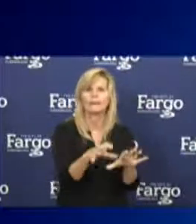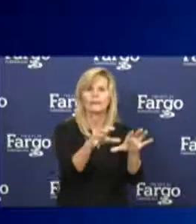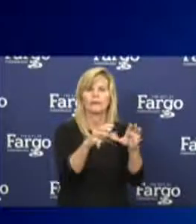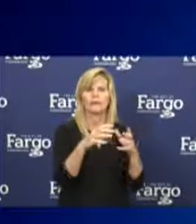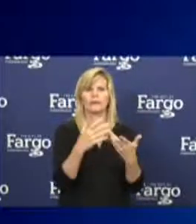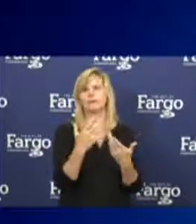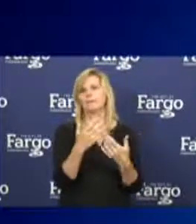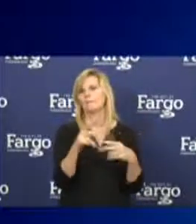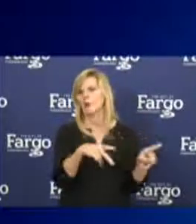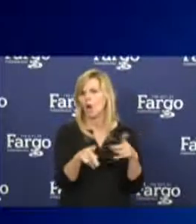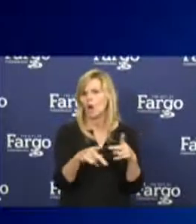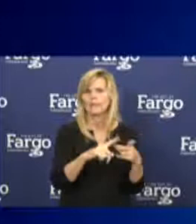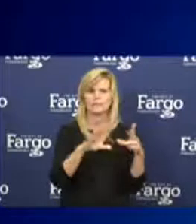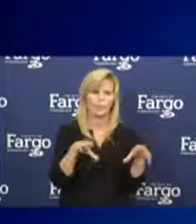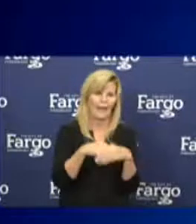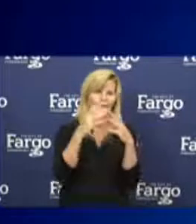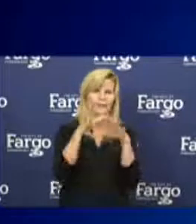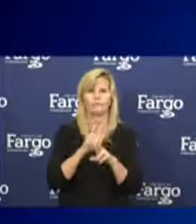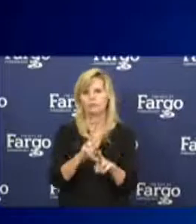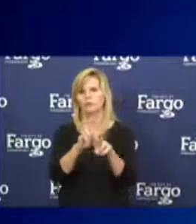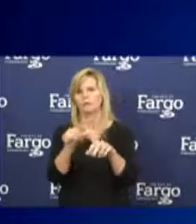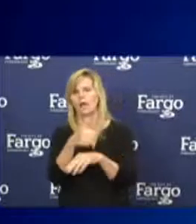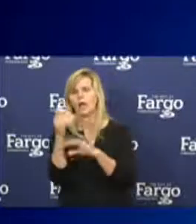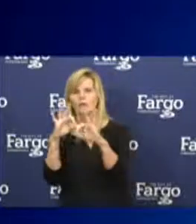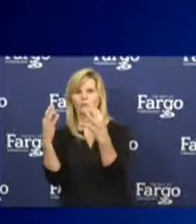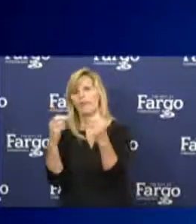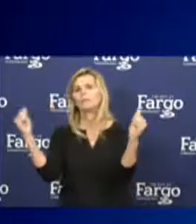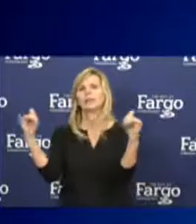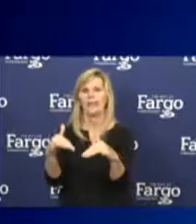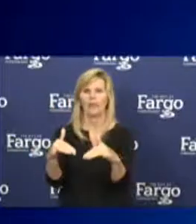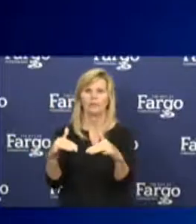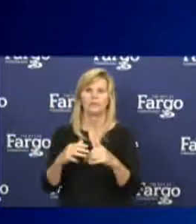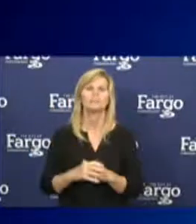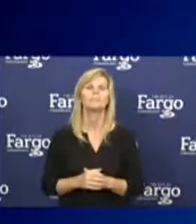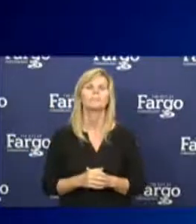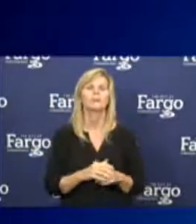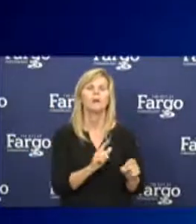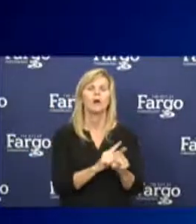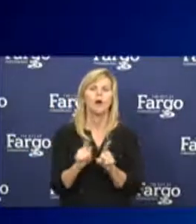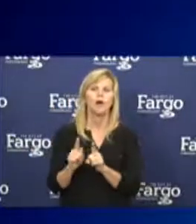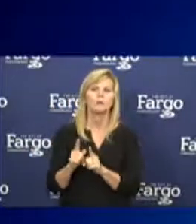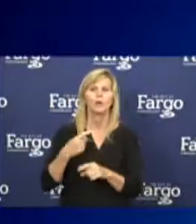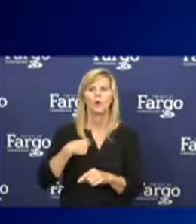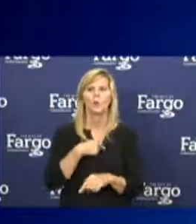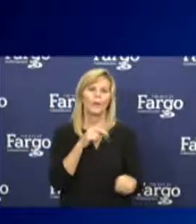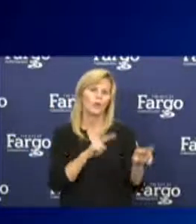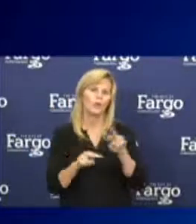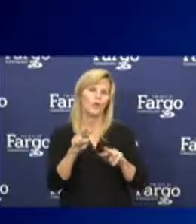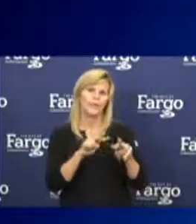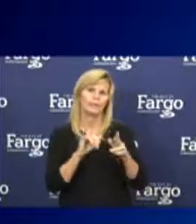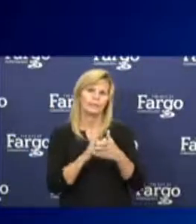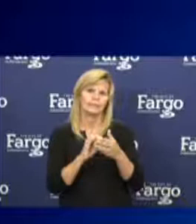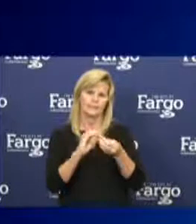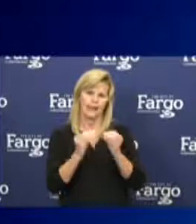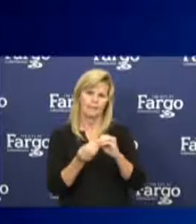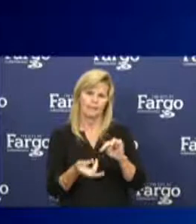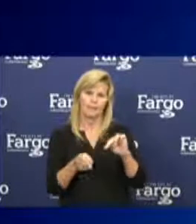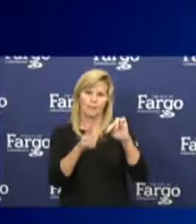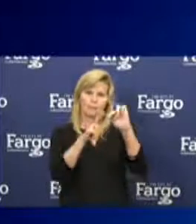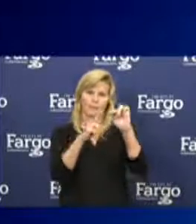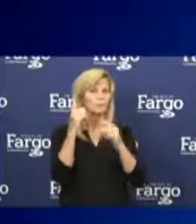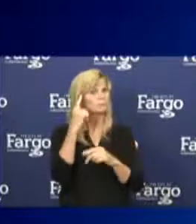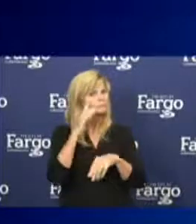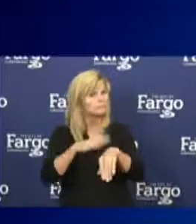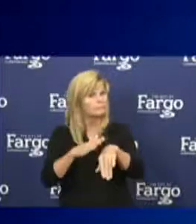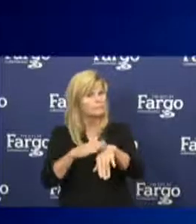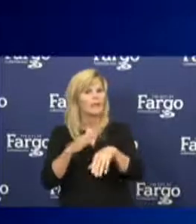July parties, weddings, funerals, other family gatherings. And we kind of look at this uptake and just take a cautionary note here